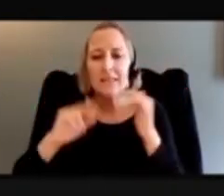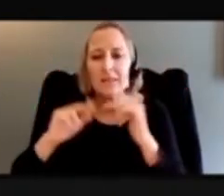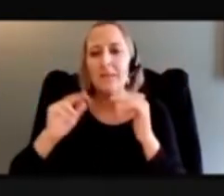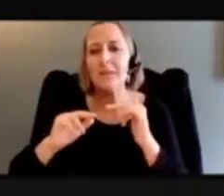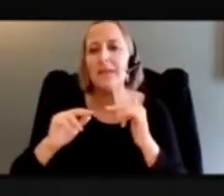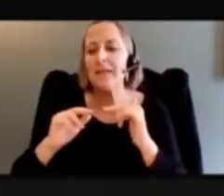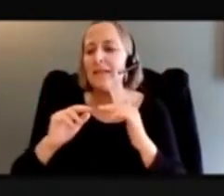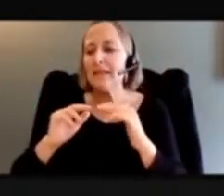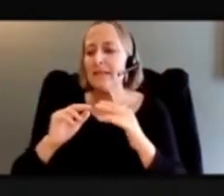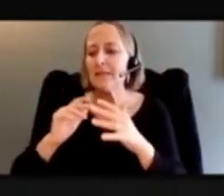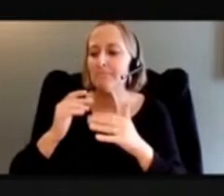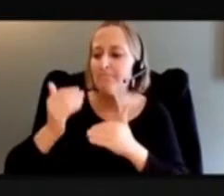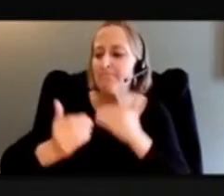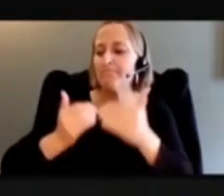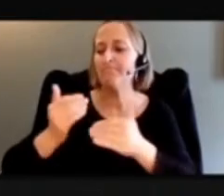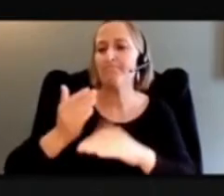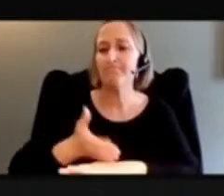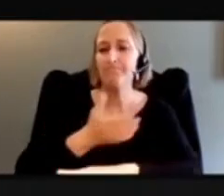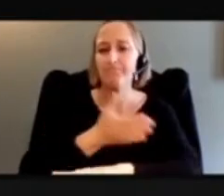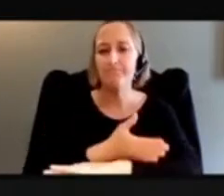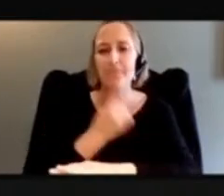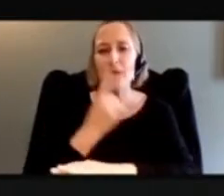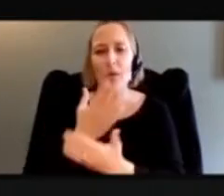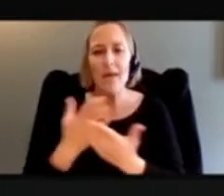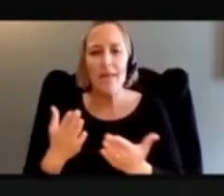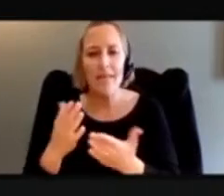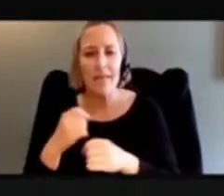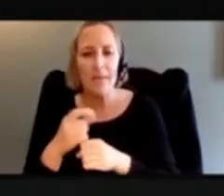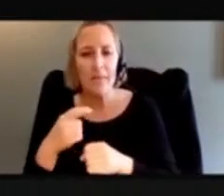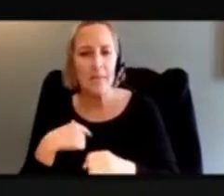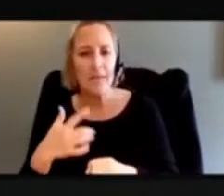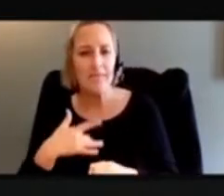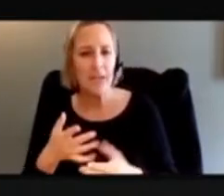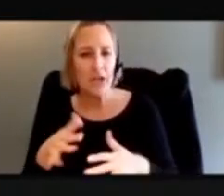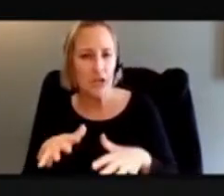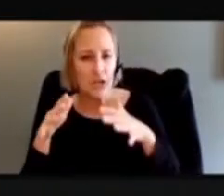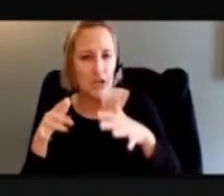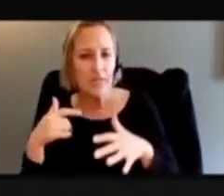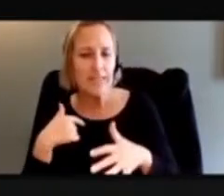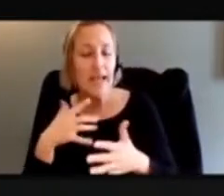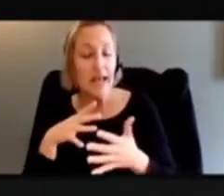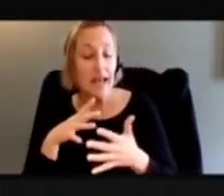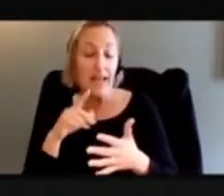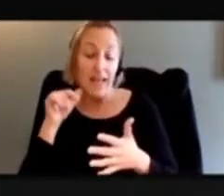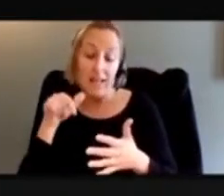is something, however, that makes me a little nervous. I've learned a great deal